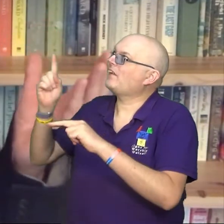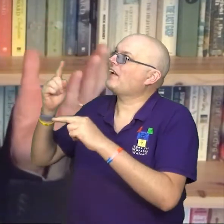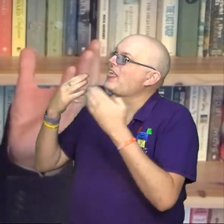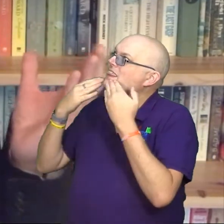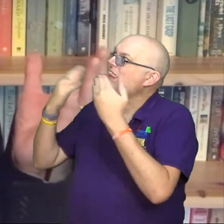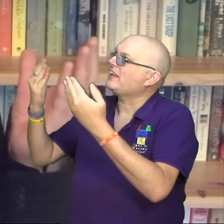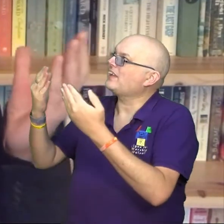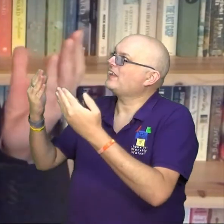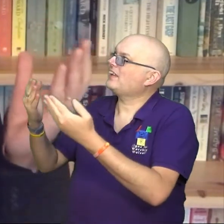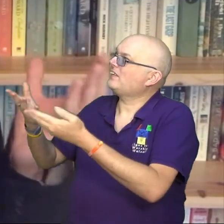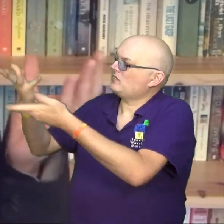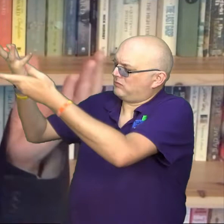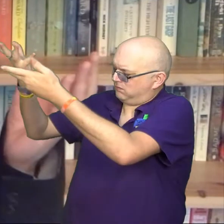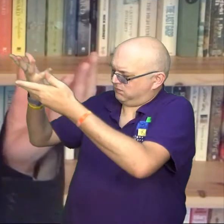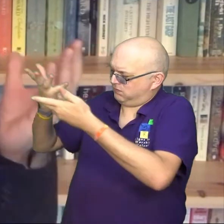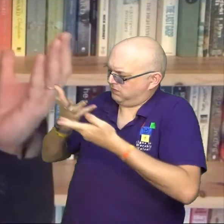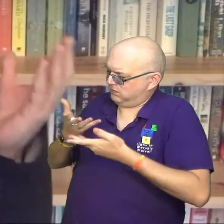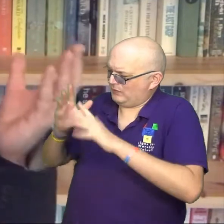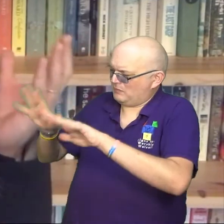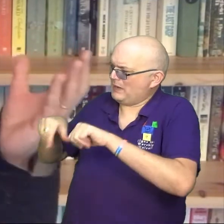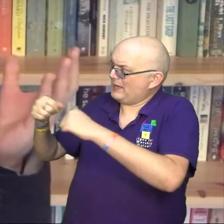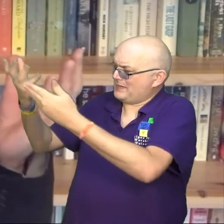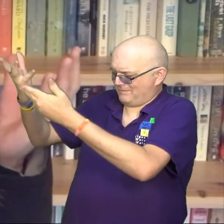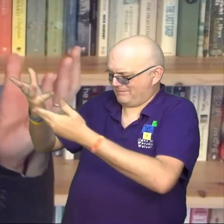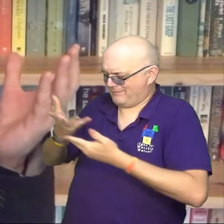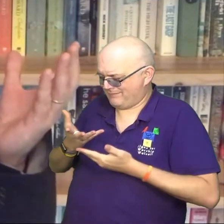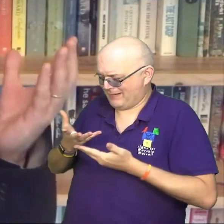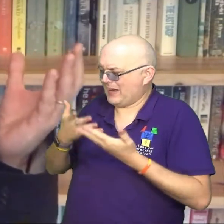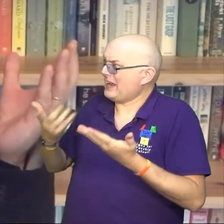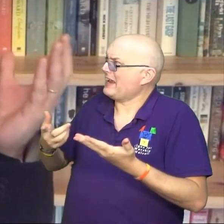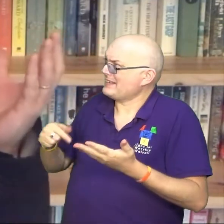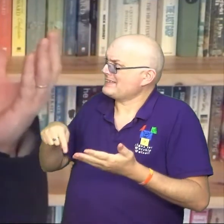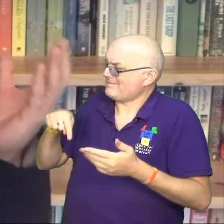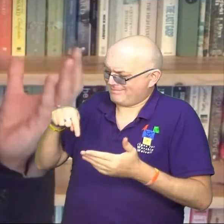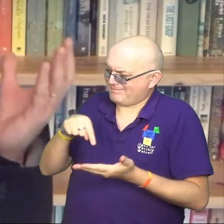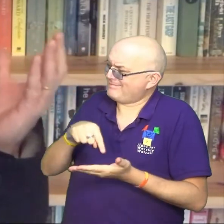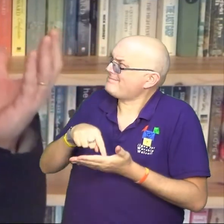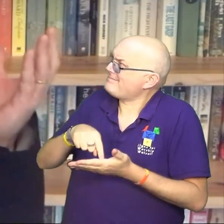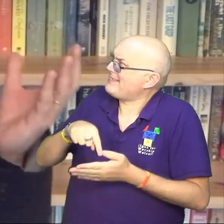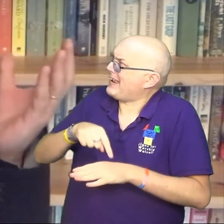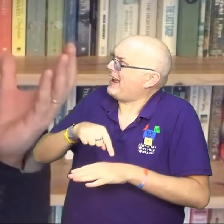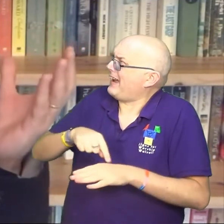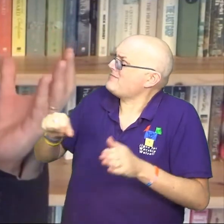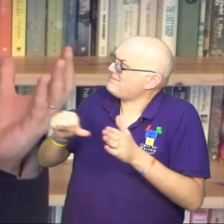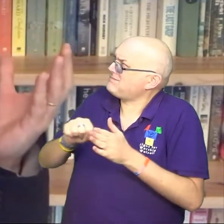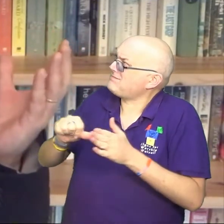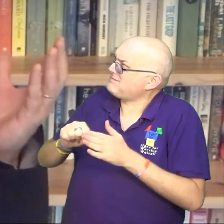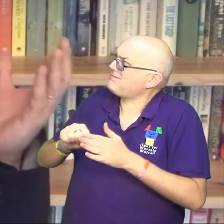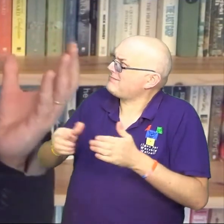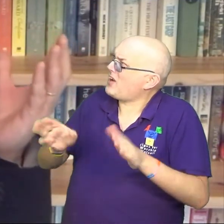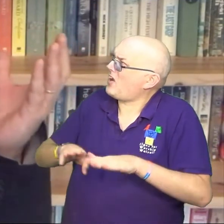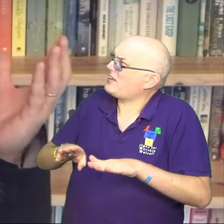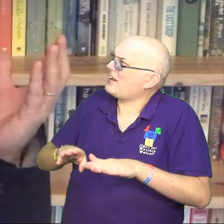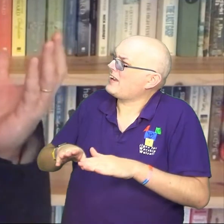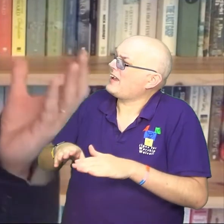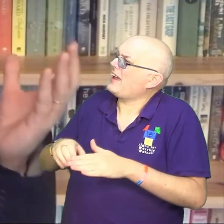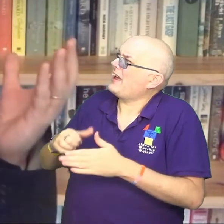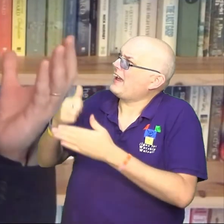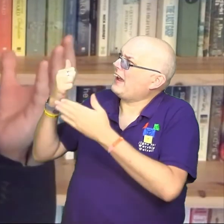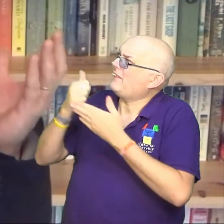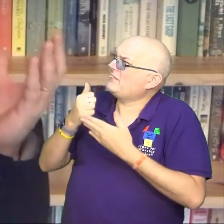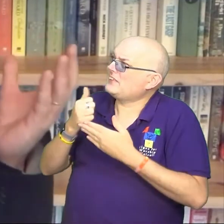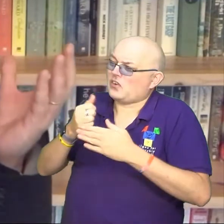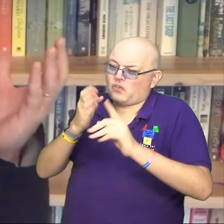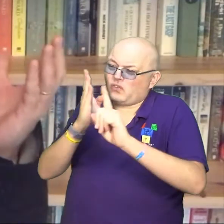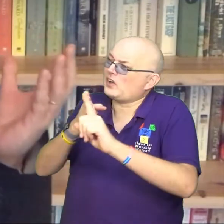Father God, we thank you for your many gifts and blessings to us. Even in this time of lockdown, help us to